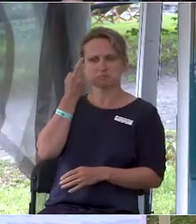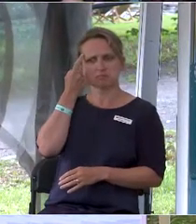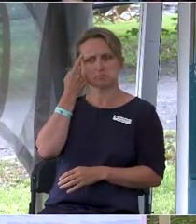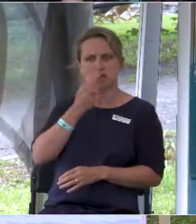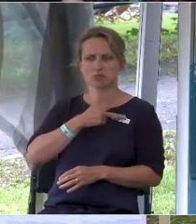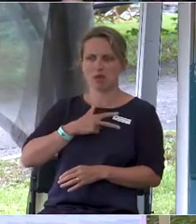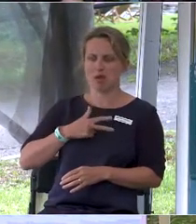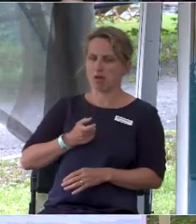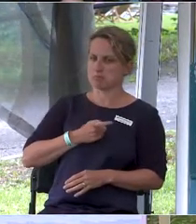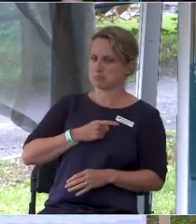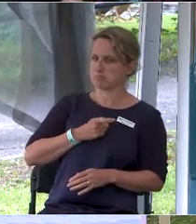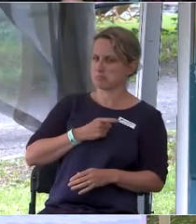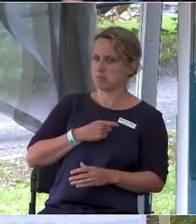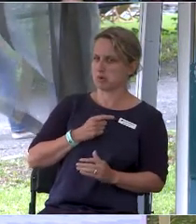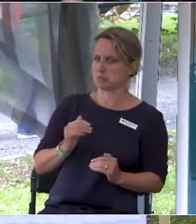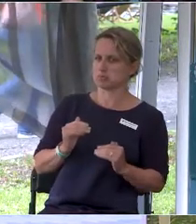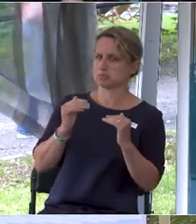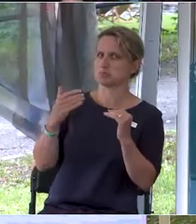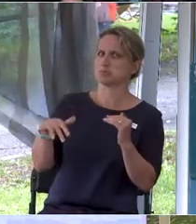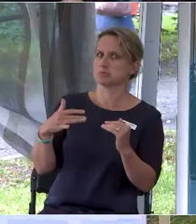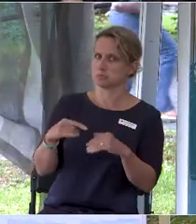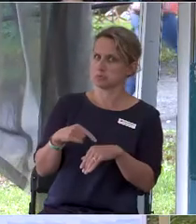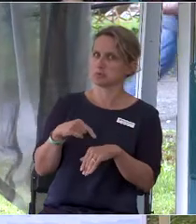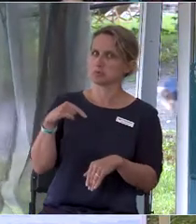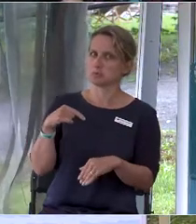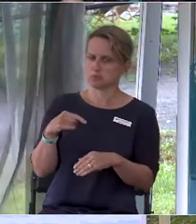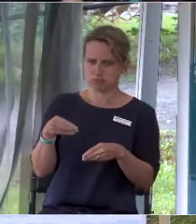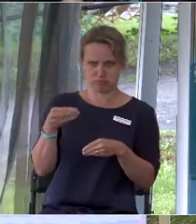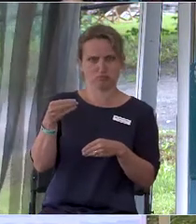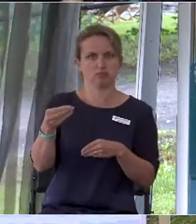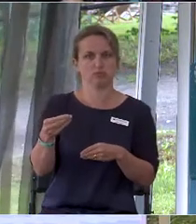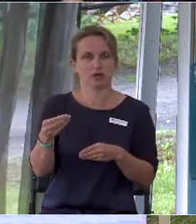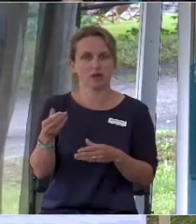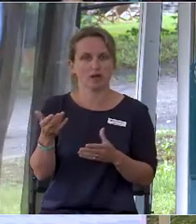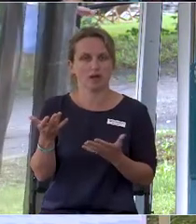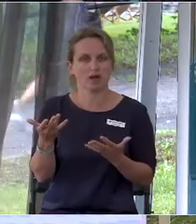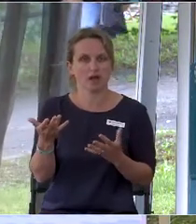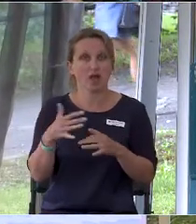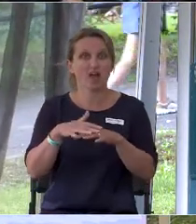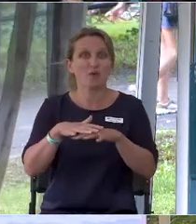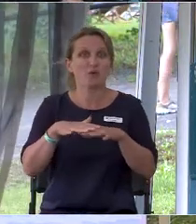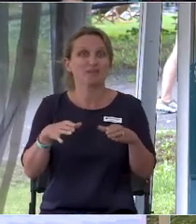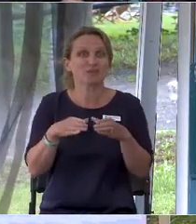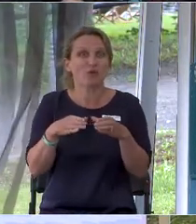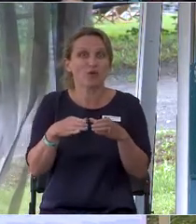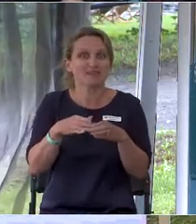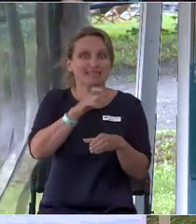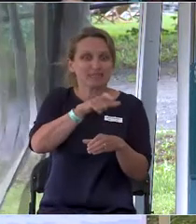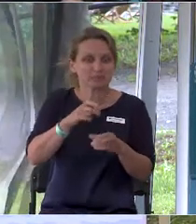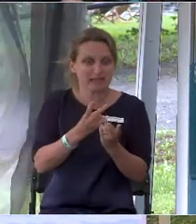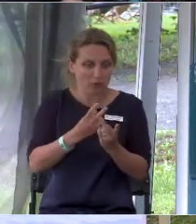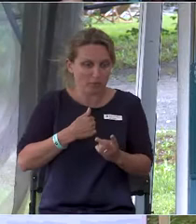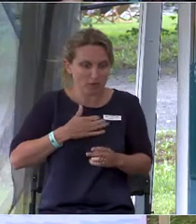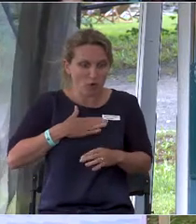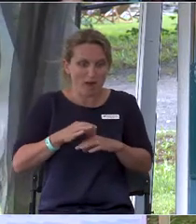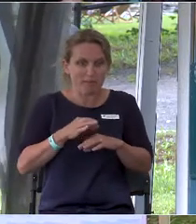have to be like that. It's your perception. But it's good in a society that has people like my wife, for